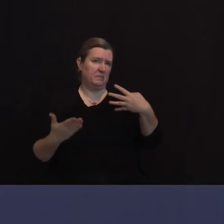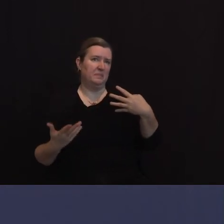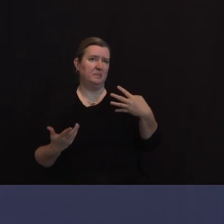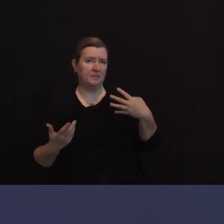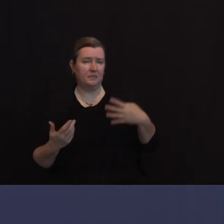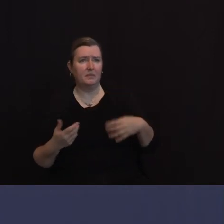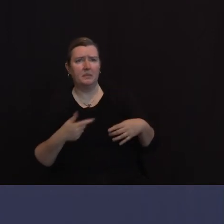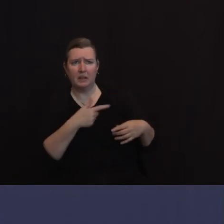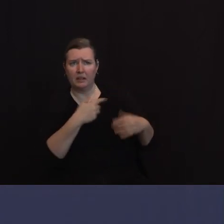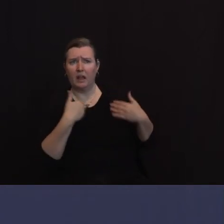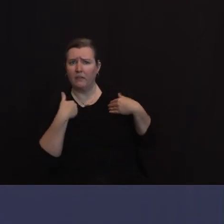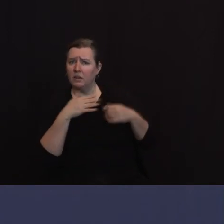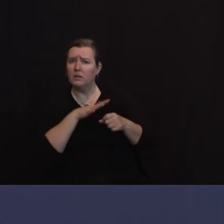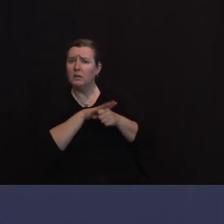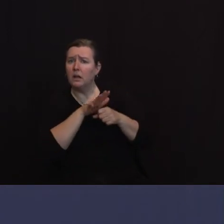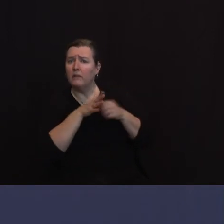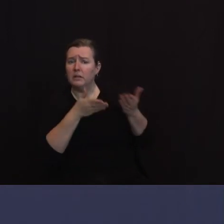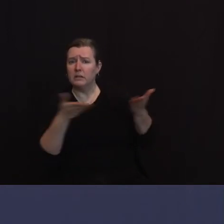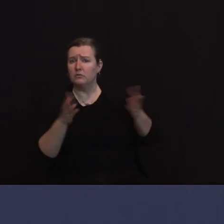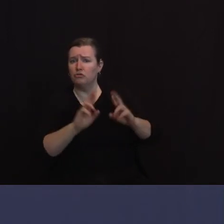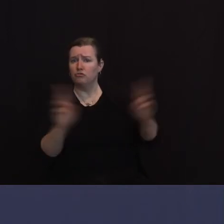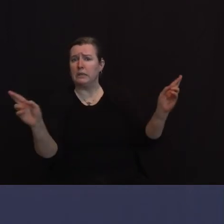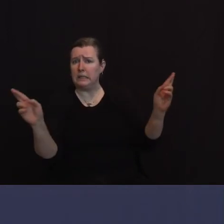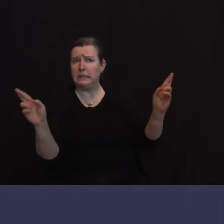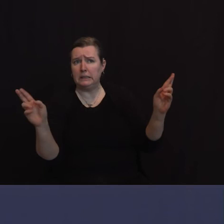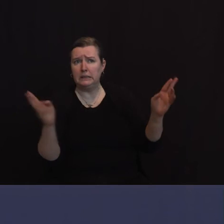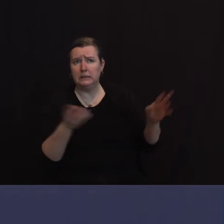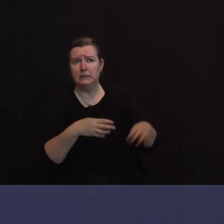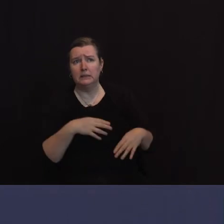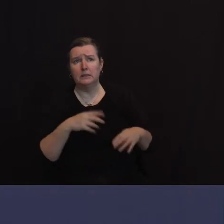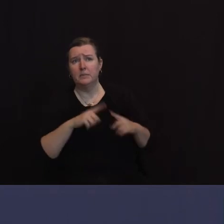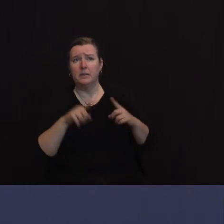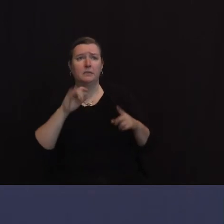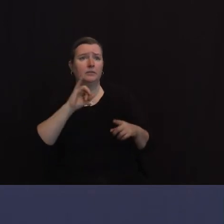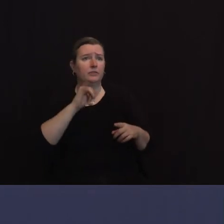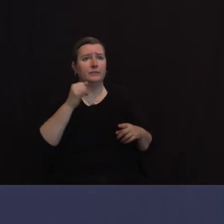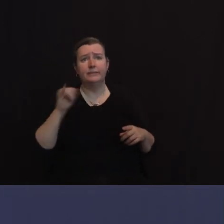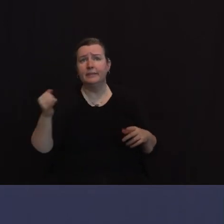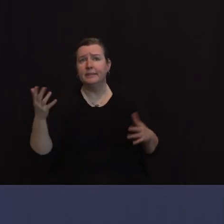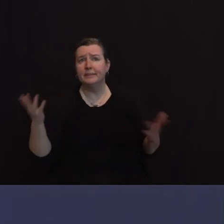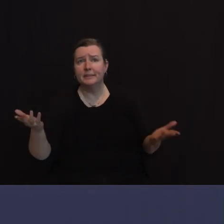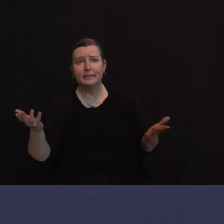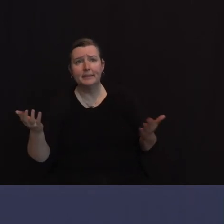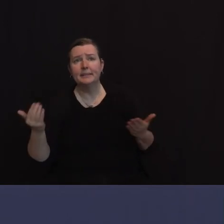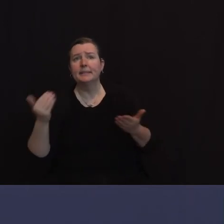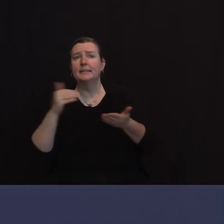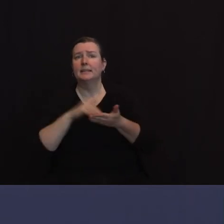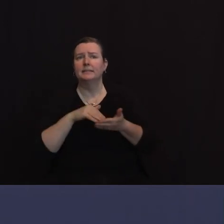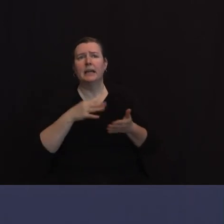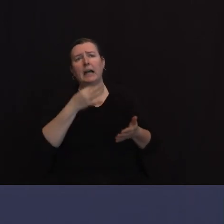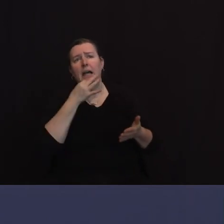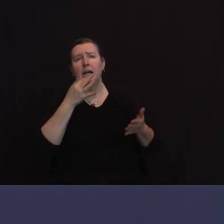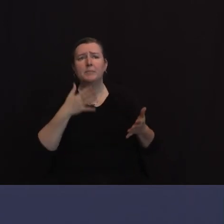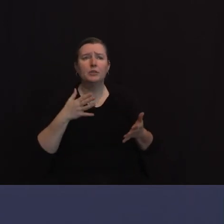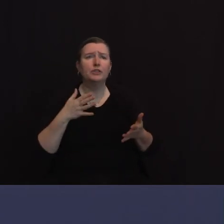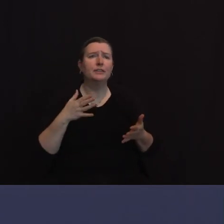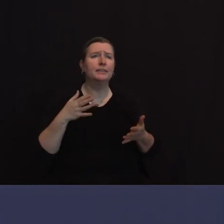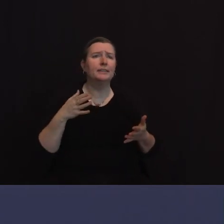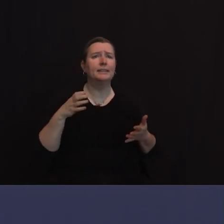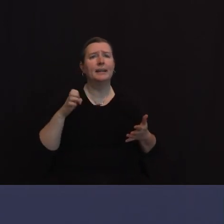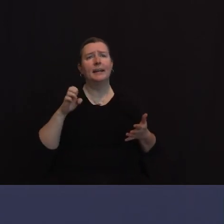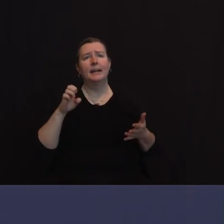go. And again, Eddie's and Judy are the experts here, but assuming it's approved as a